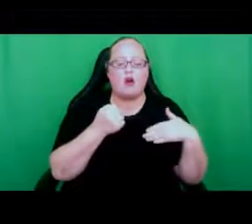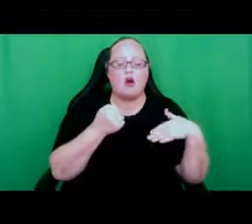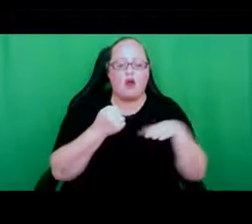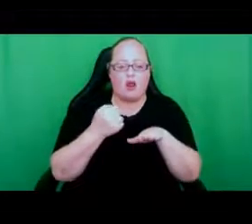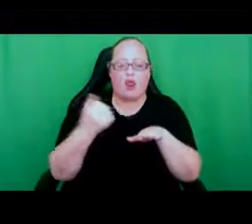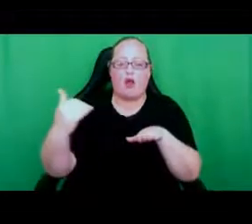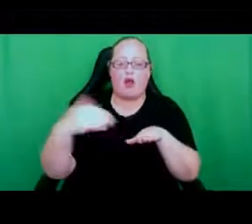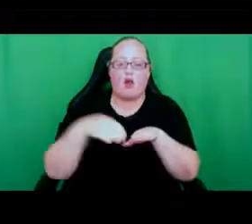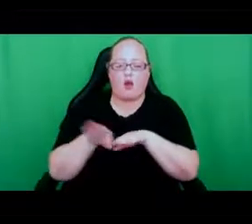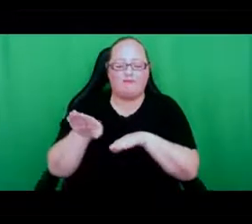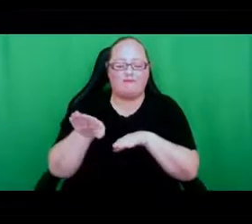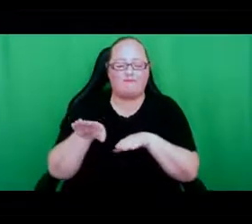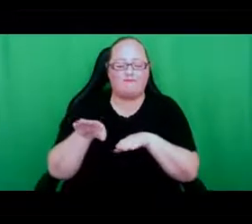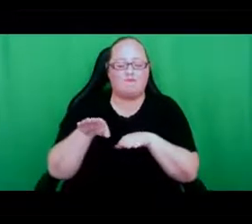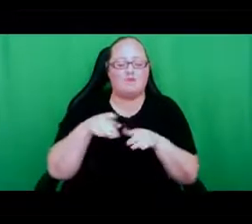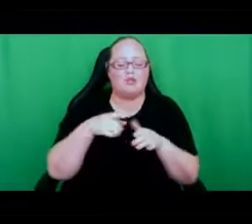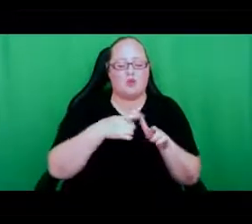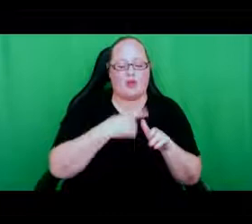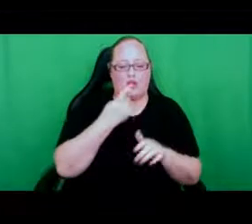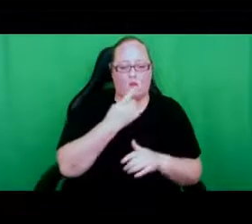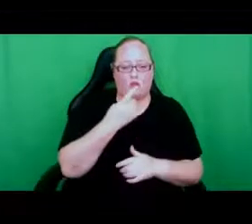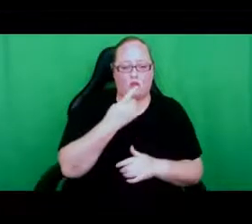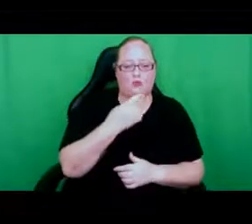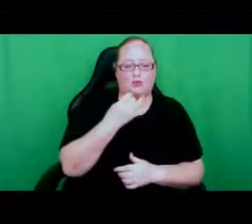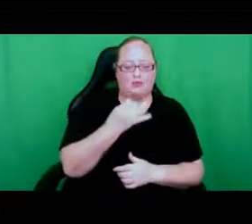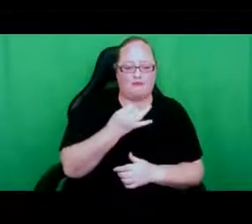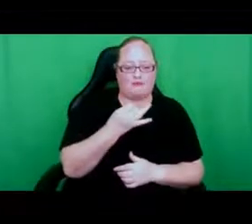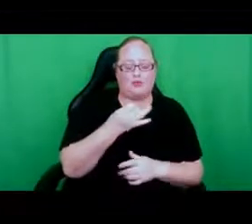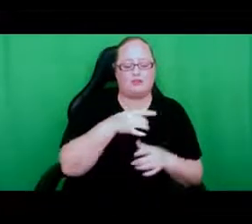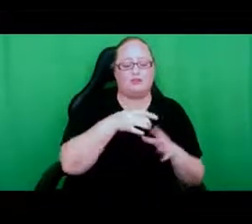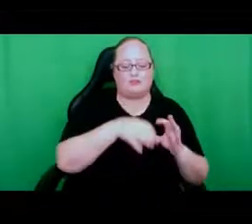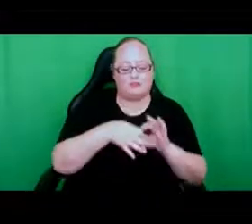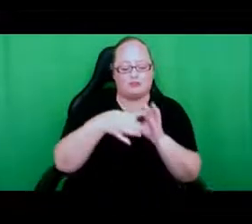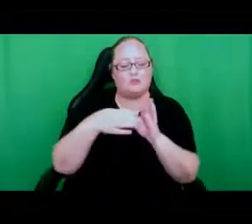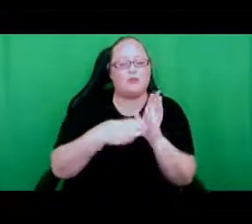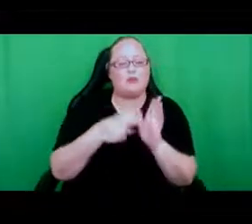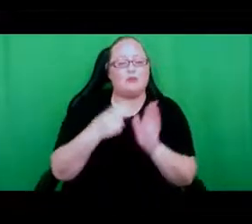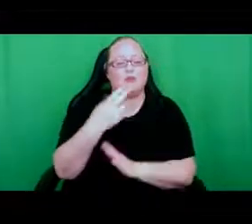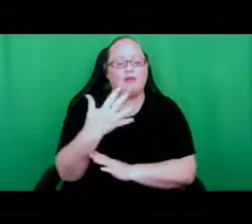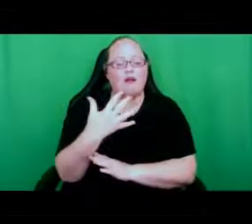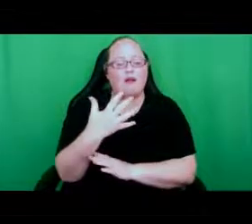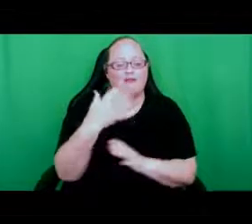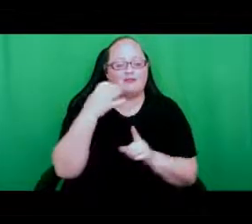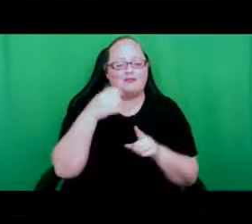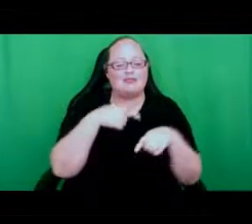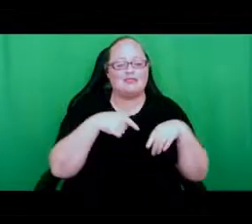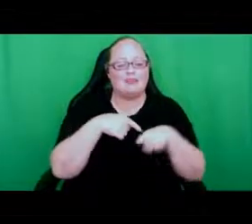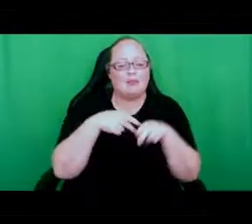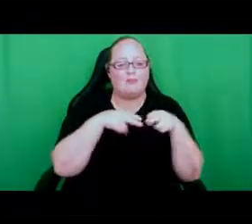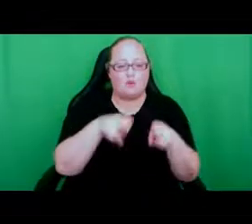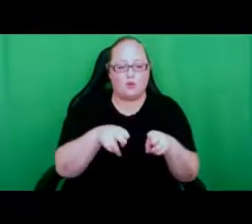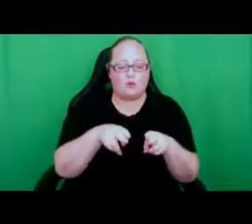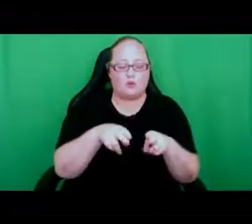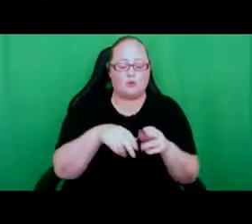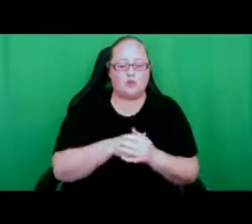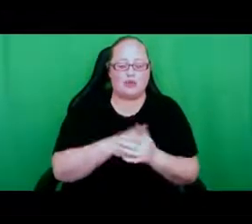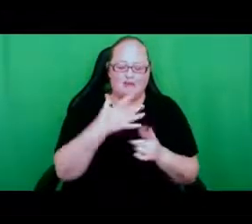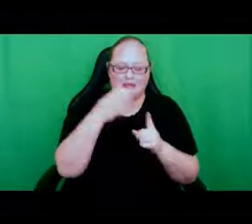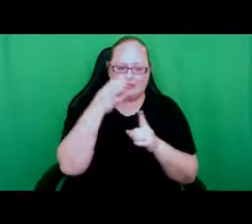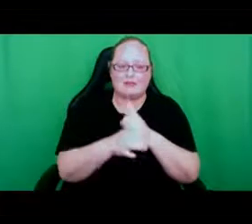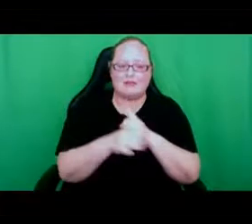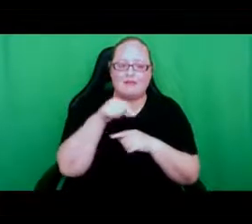the A127 onto the M25. So where the people used to